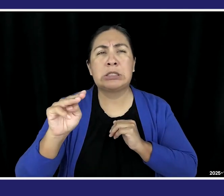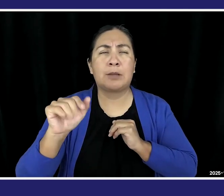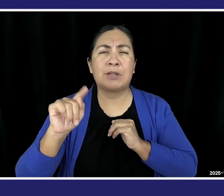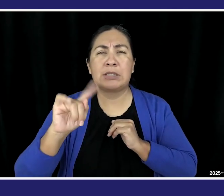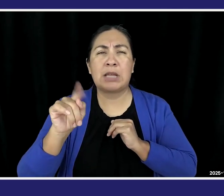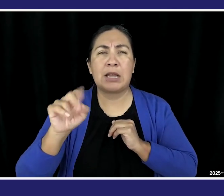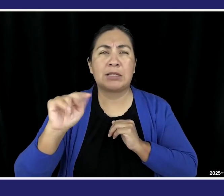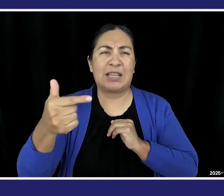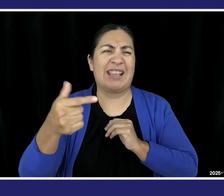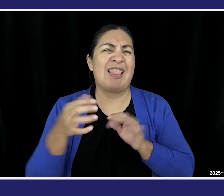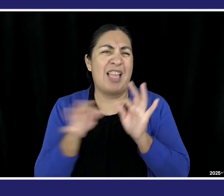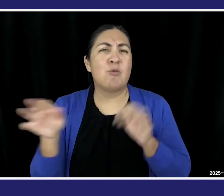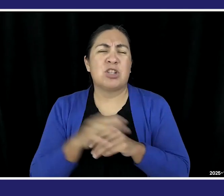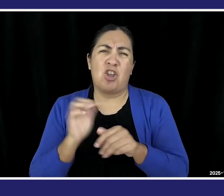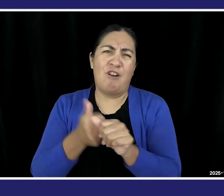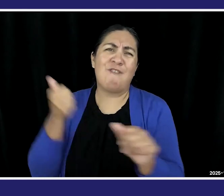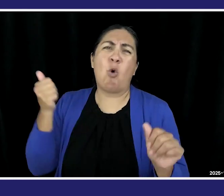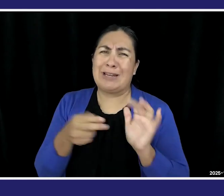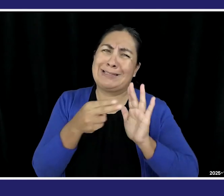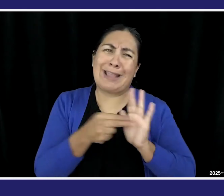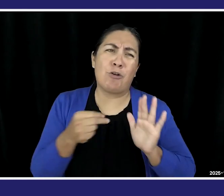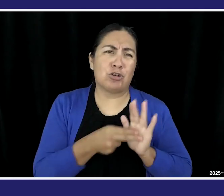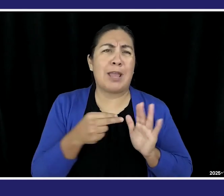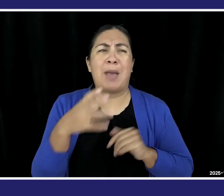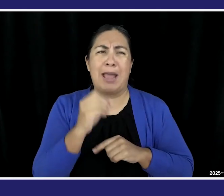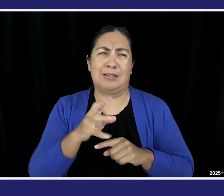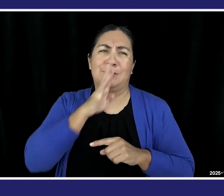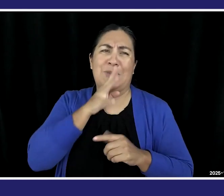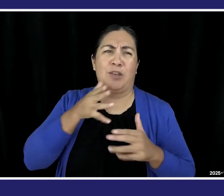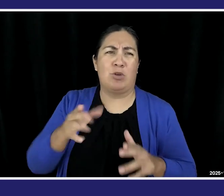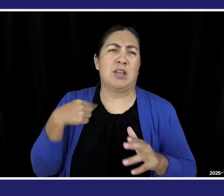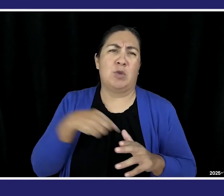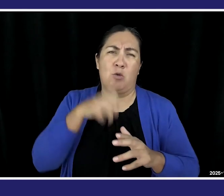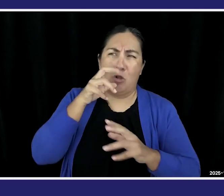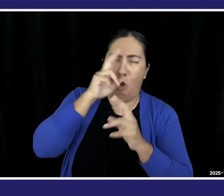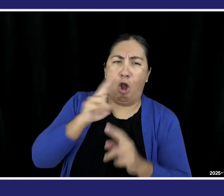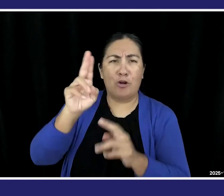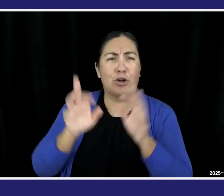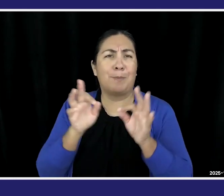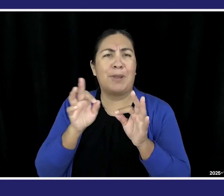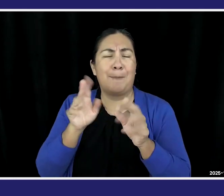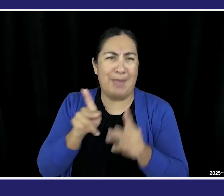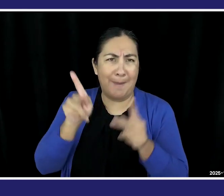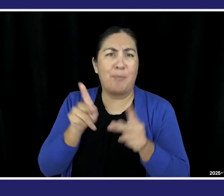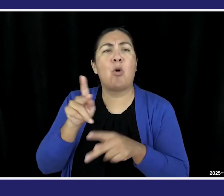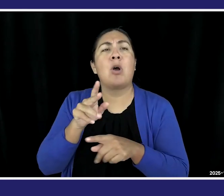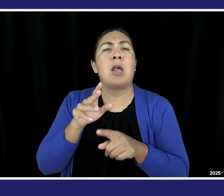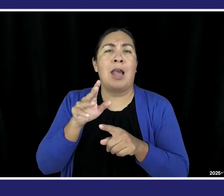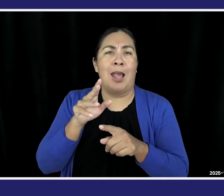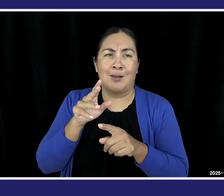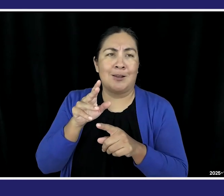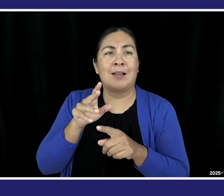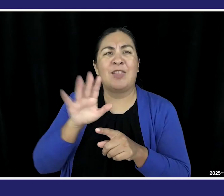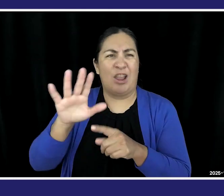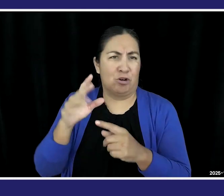and speak in ways that honor folks' dignity and strengths. Please welcome new ideas. And lastly,